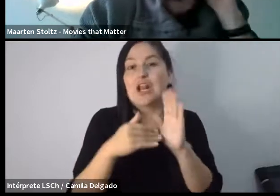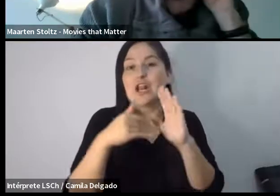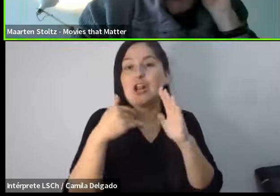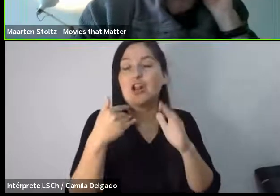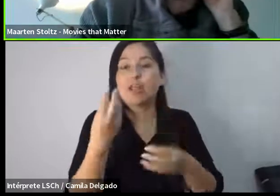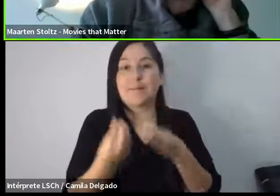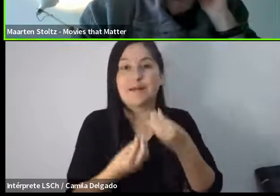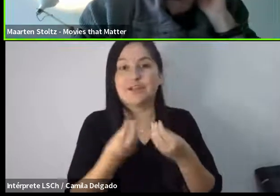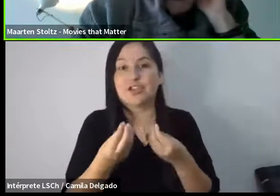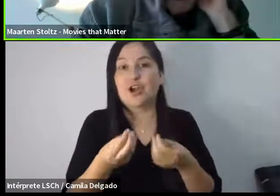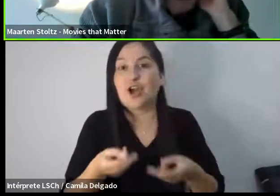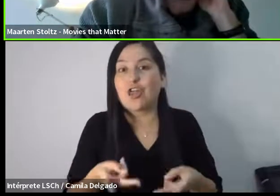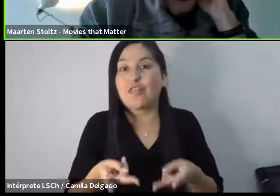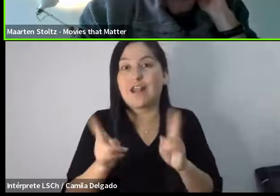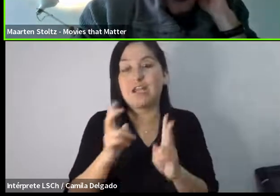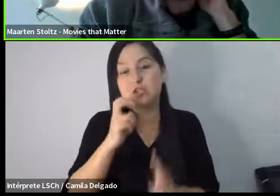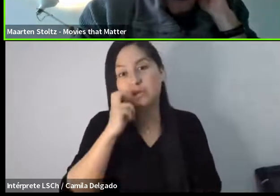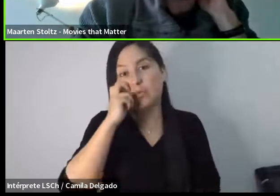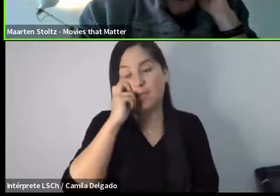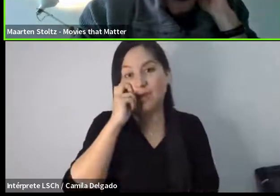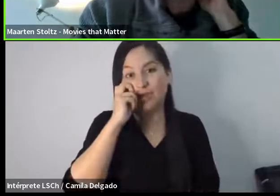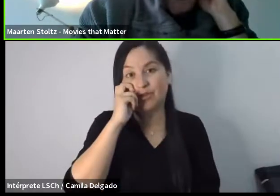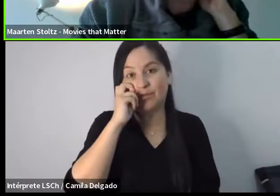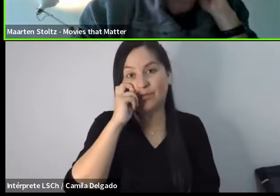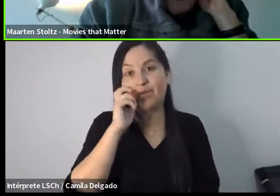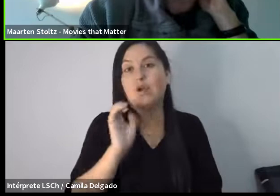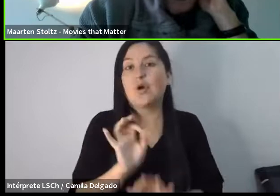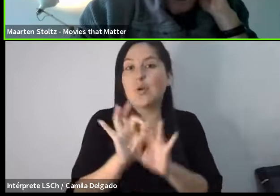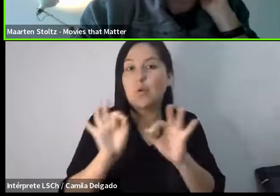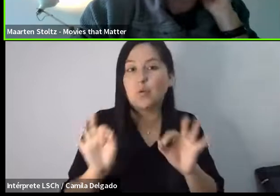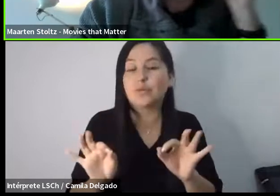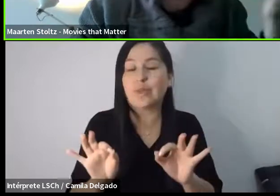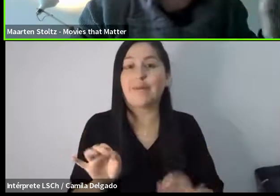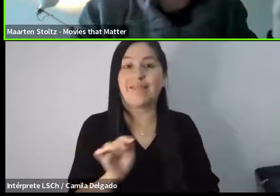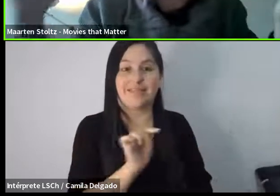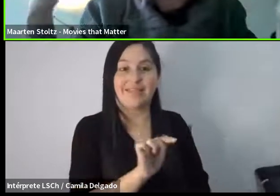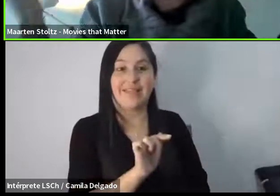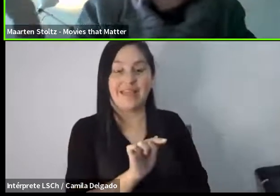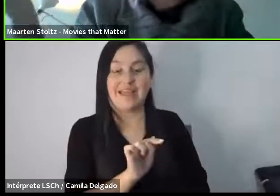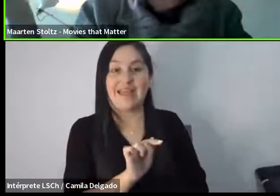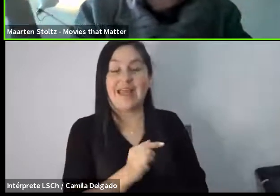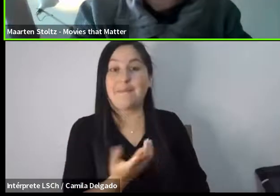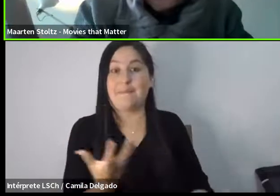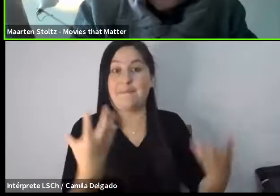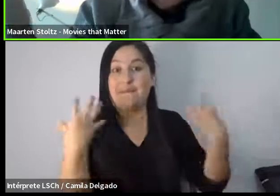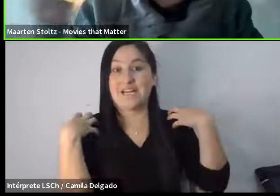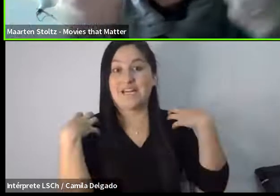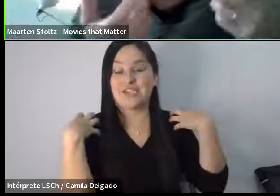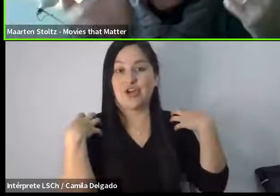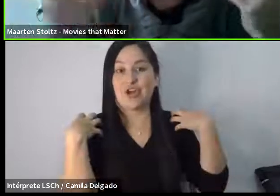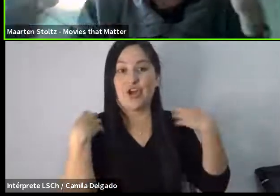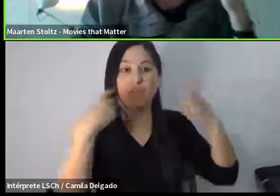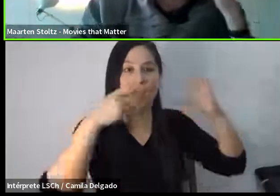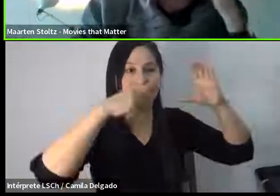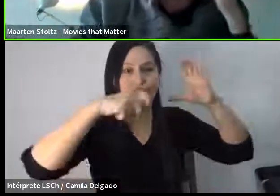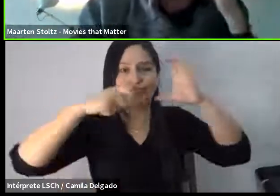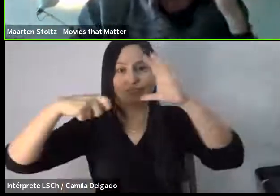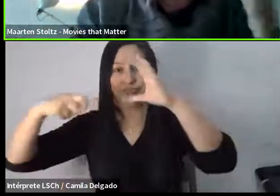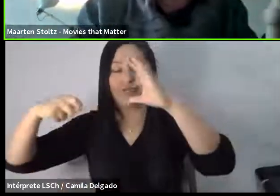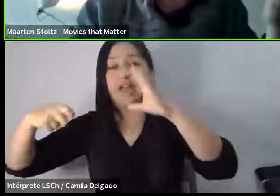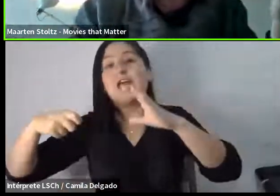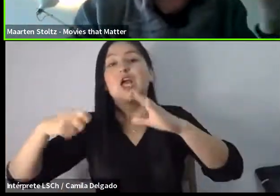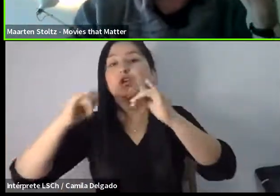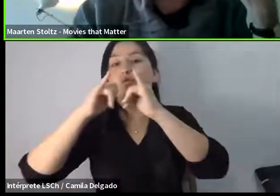You're absolutely right. That's exactly what it is. As a programmer, it's a lifetime struggle of content and form and how to combine those